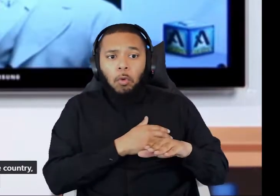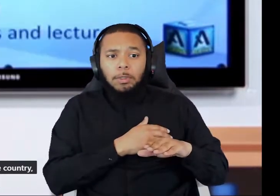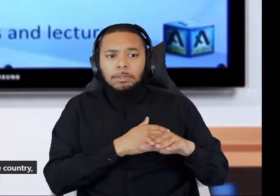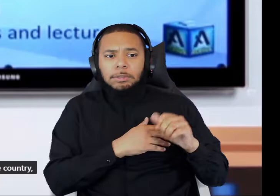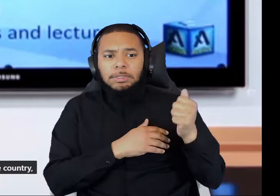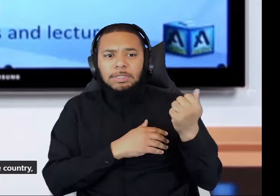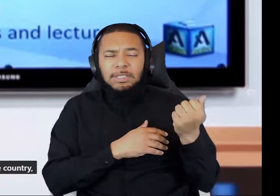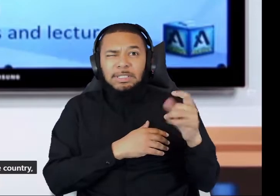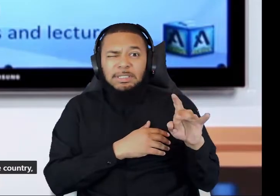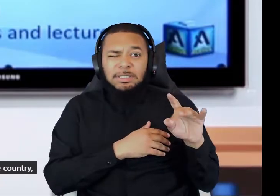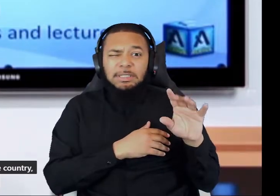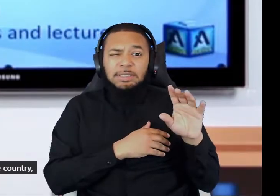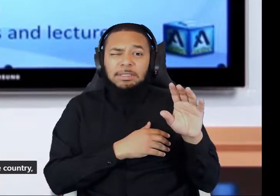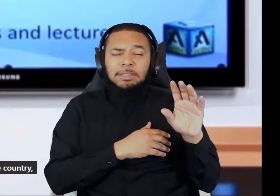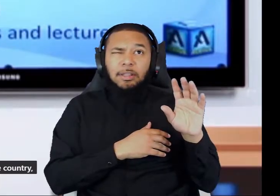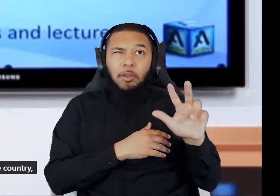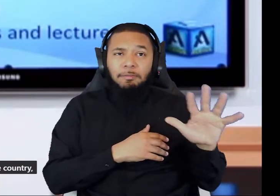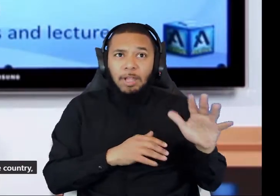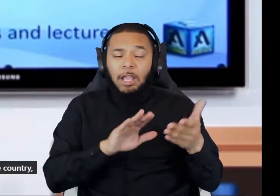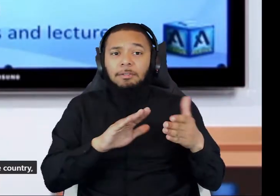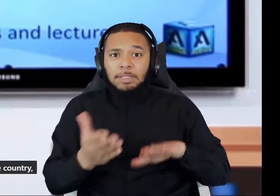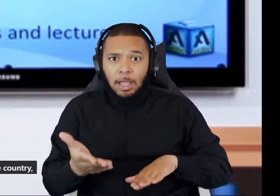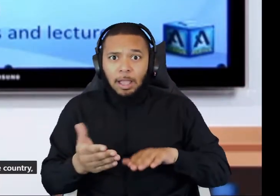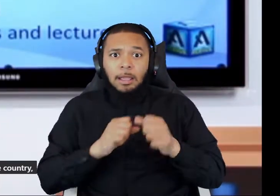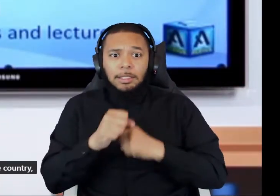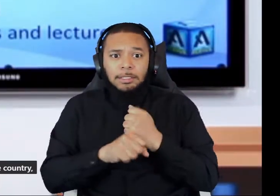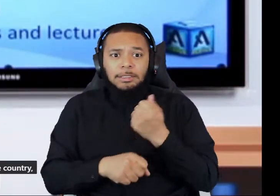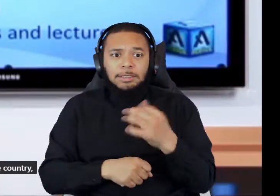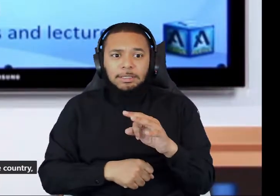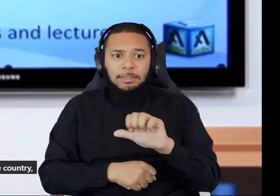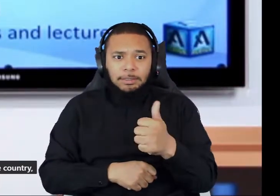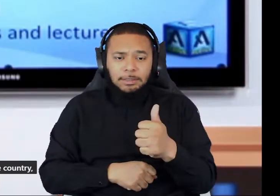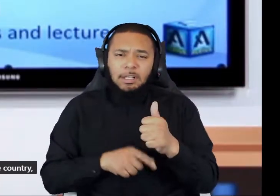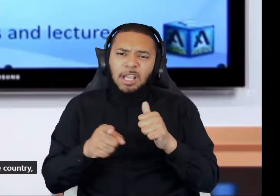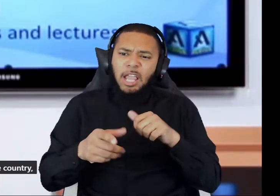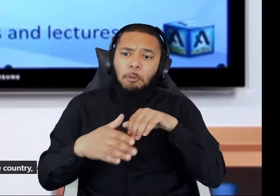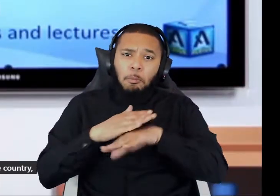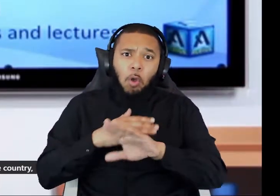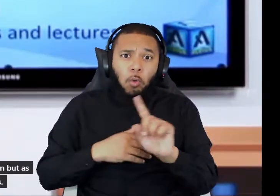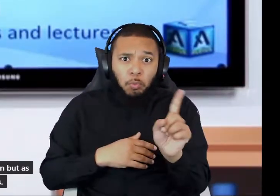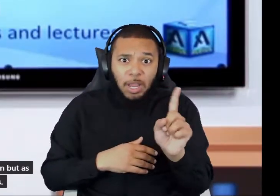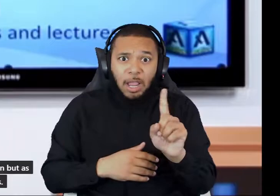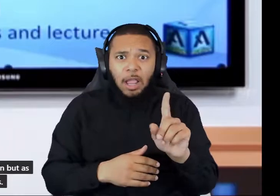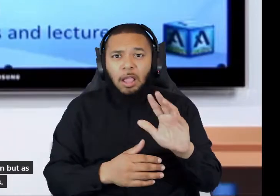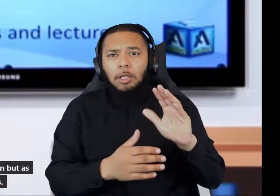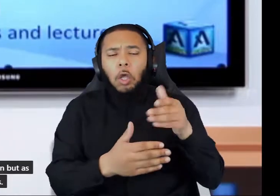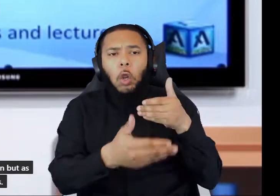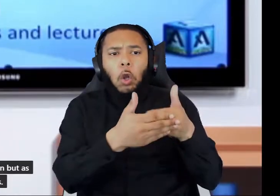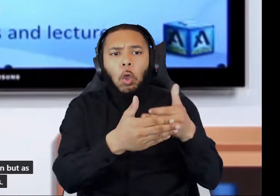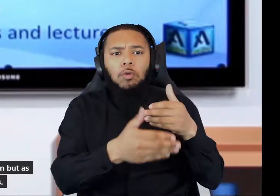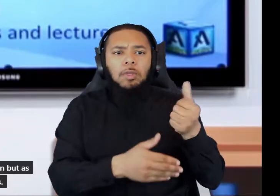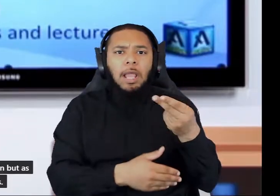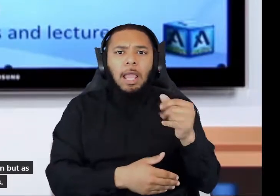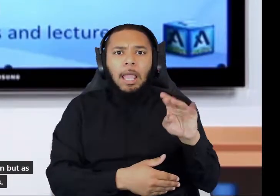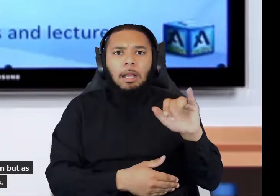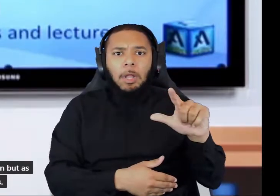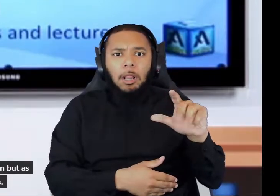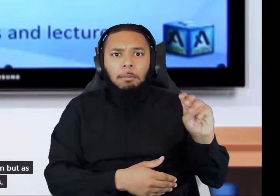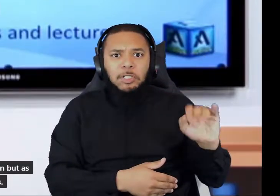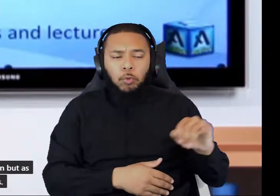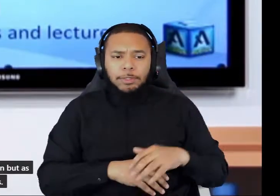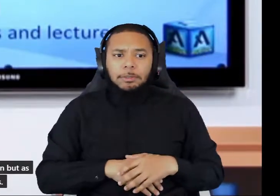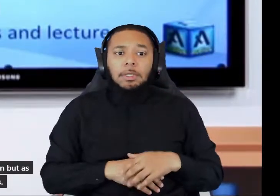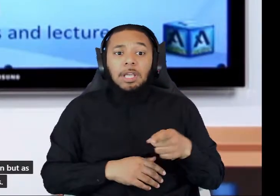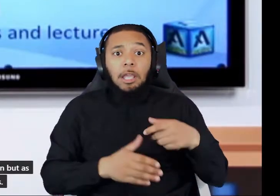1910. Mark was born in the center of the country near Hannibal, Missouri, and he was born not as